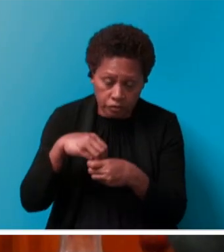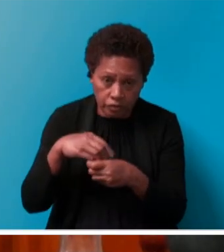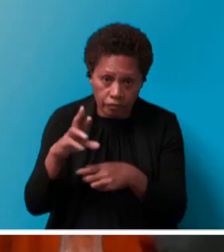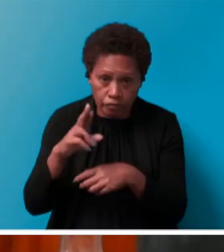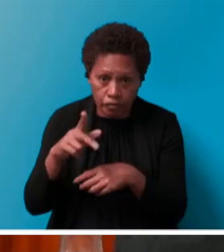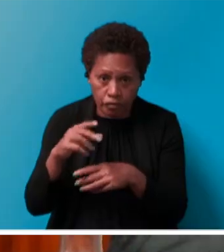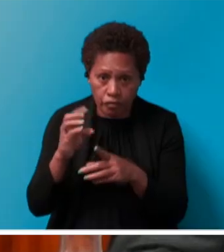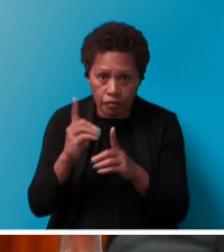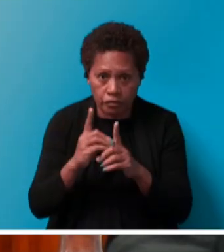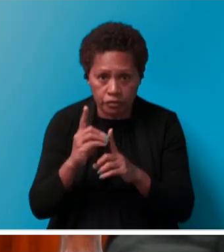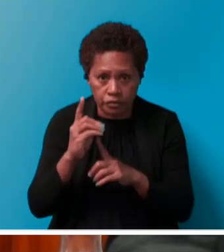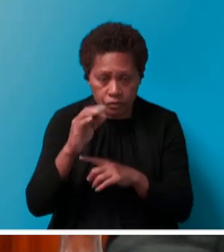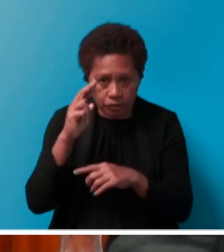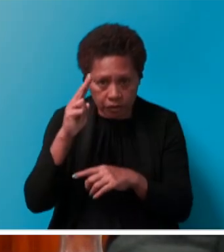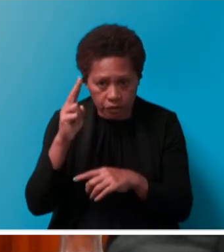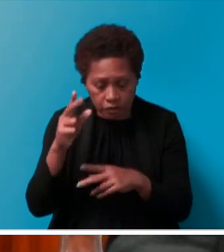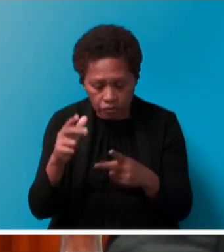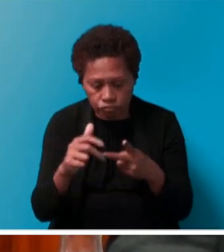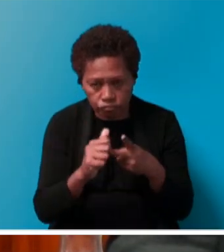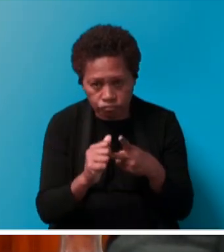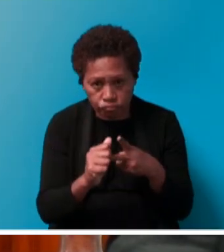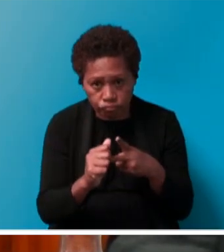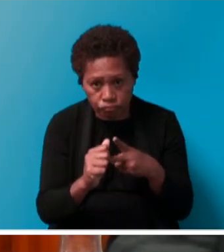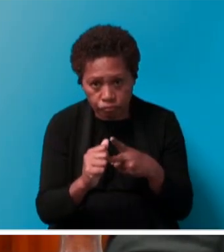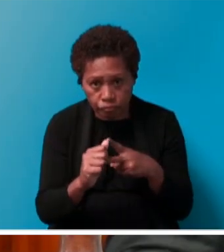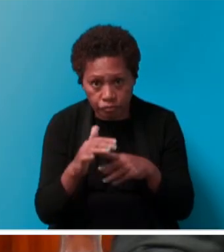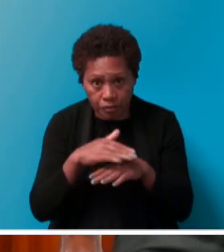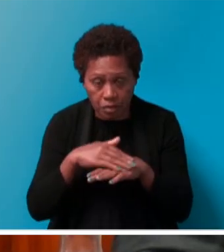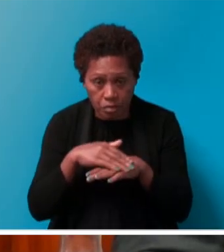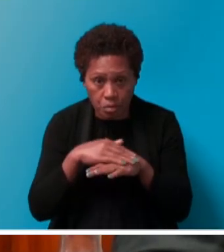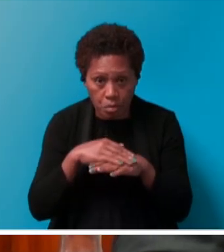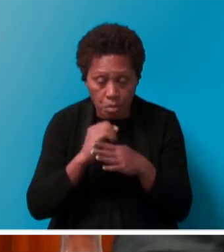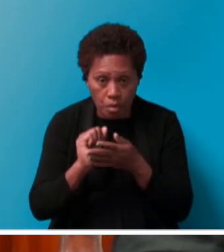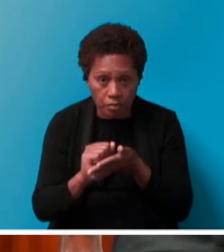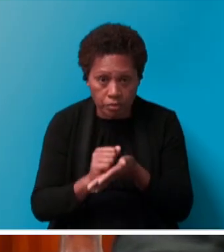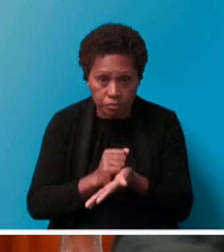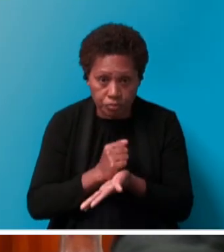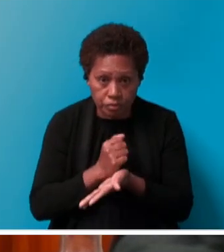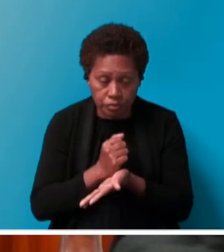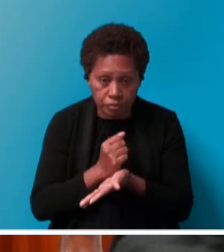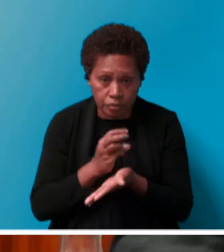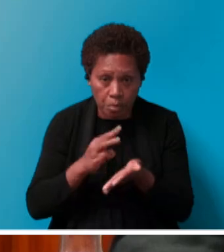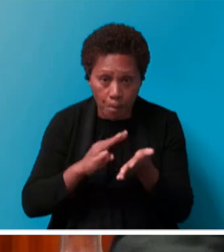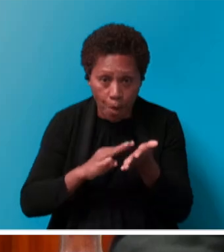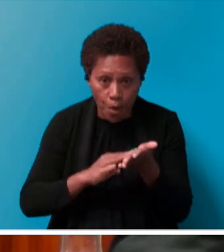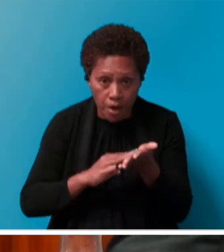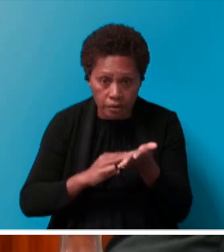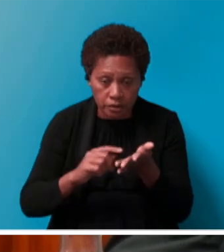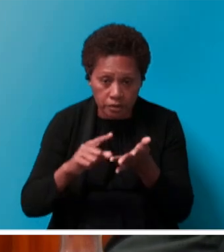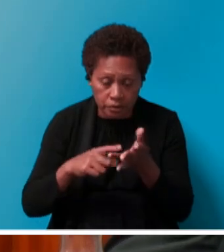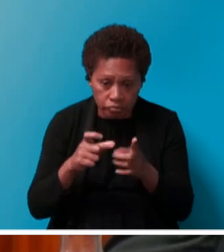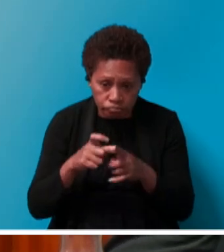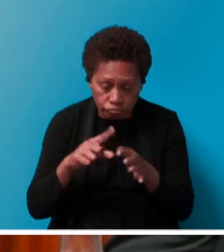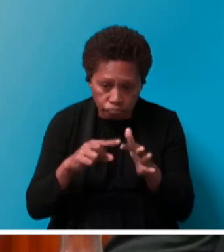nations. 2, a blueprint for modernization. We have returned with actionable insights to drive